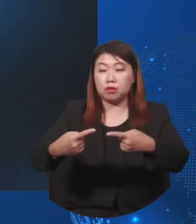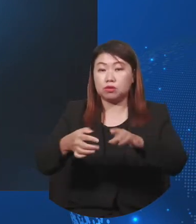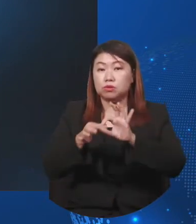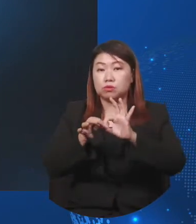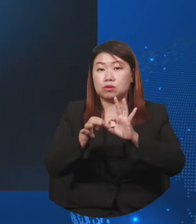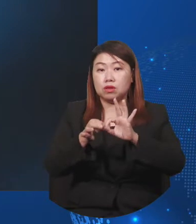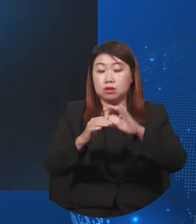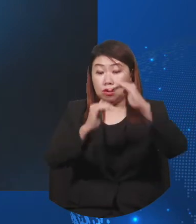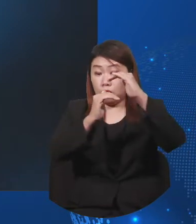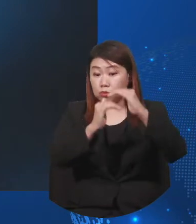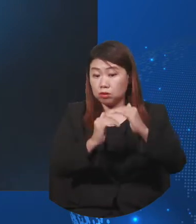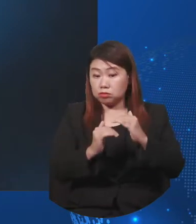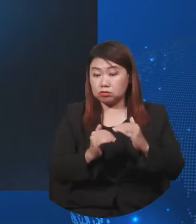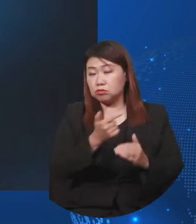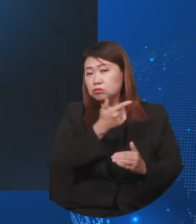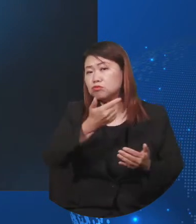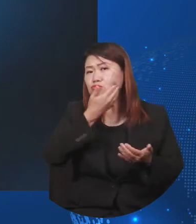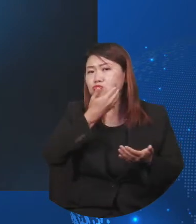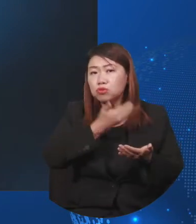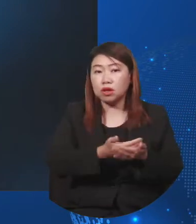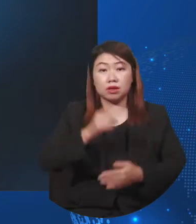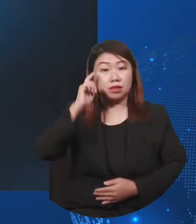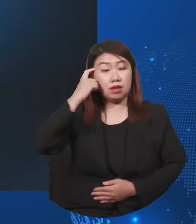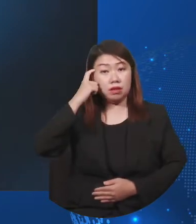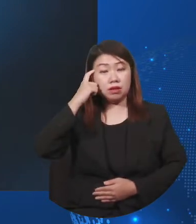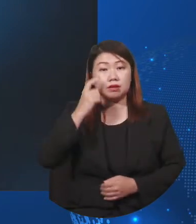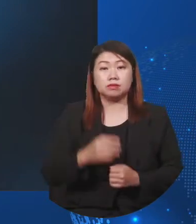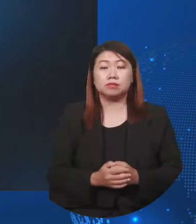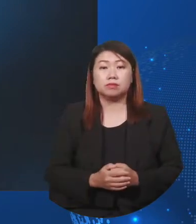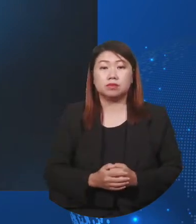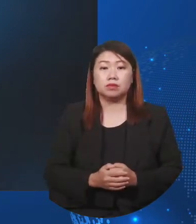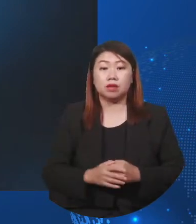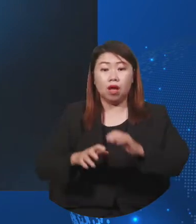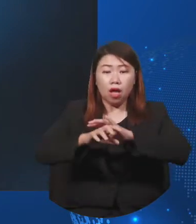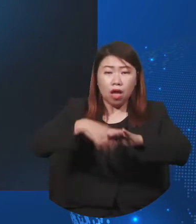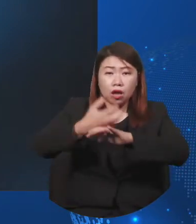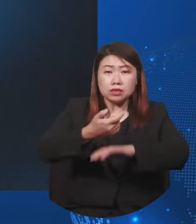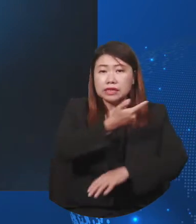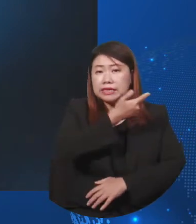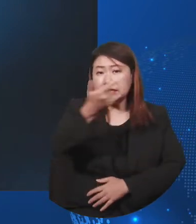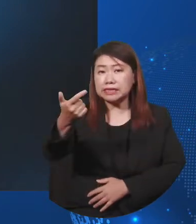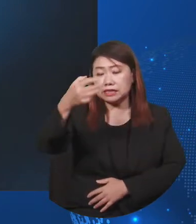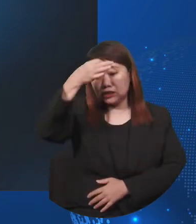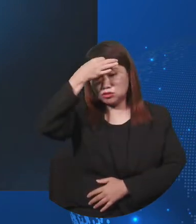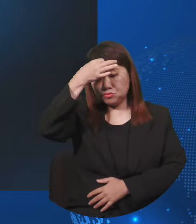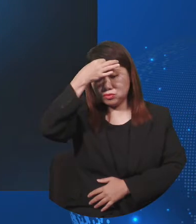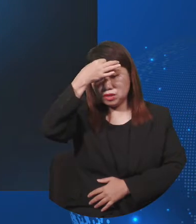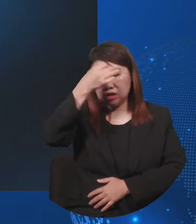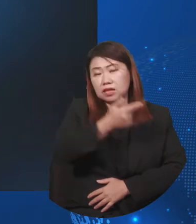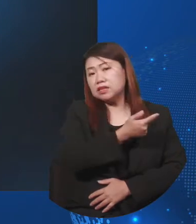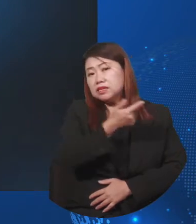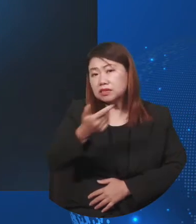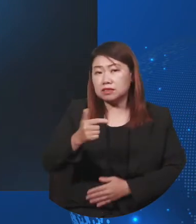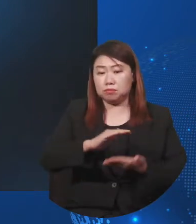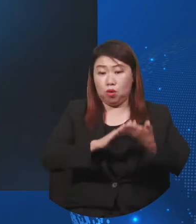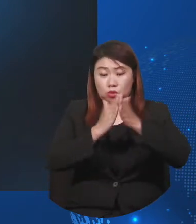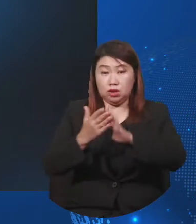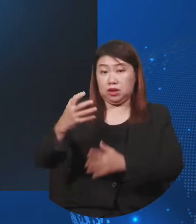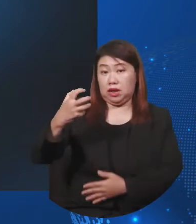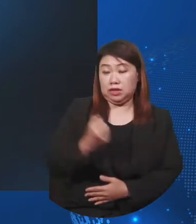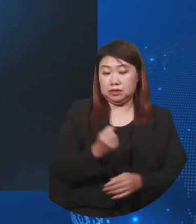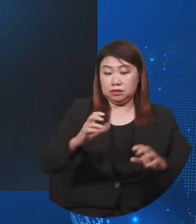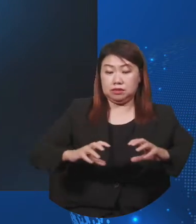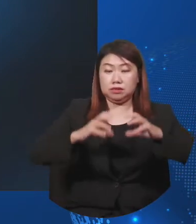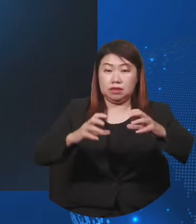the emerging economies are leading in innovation and technology, and this includes cooperation in sharing